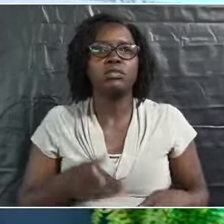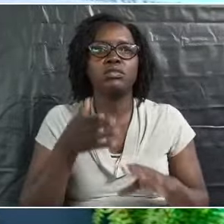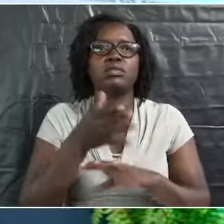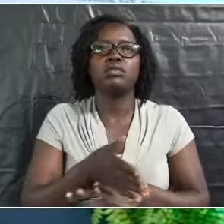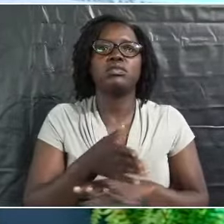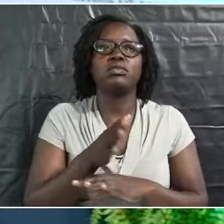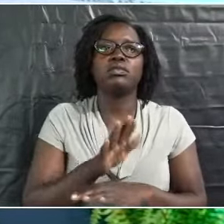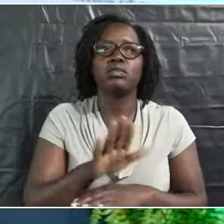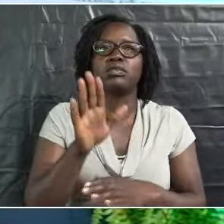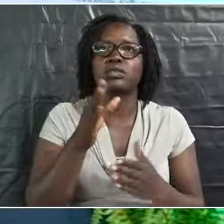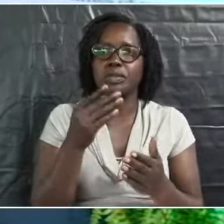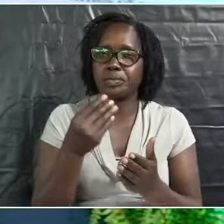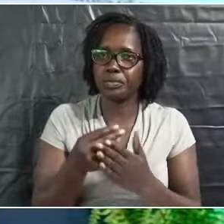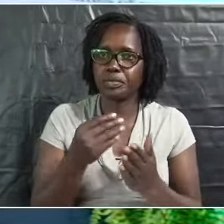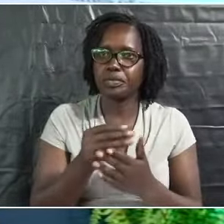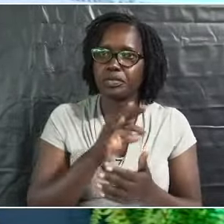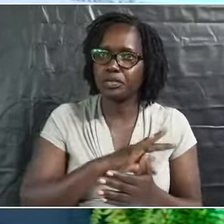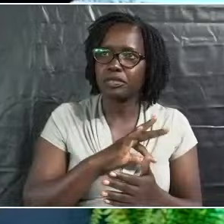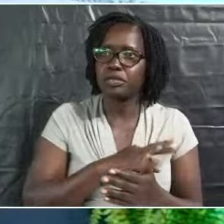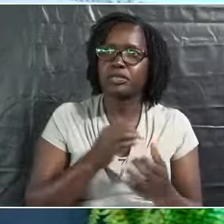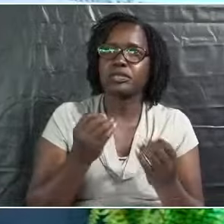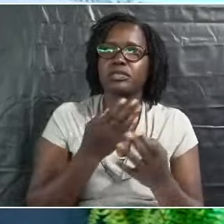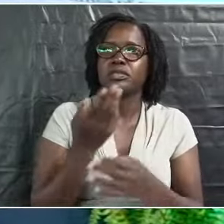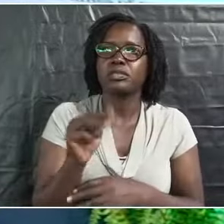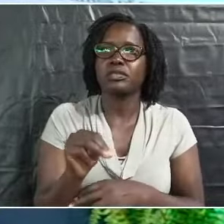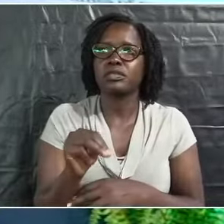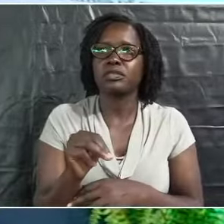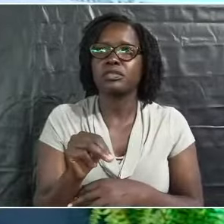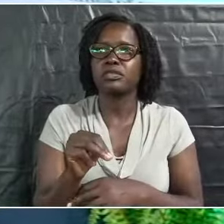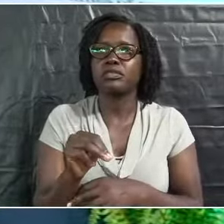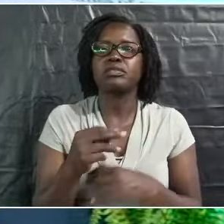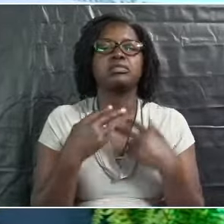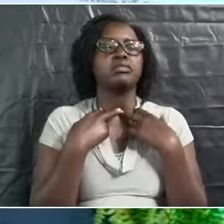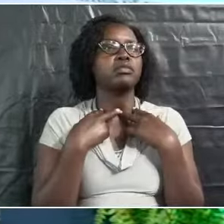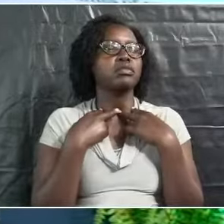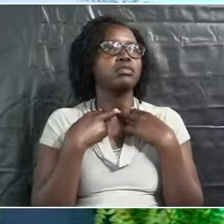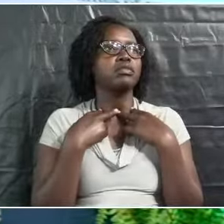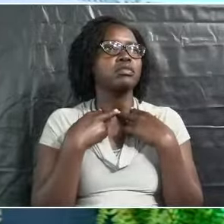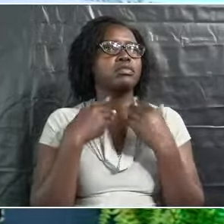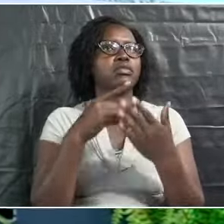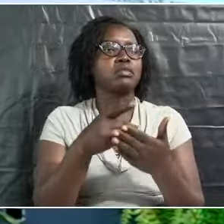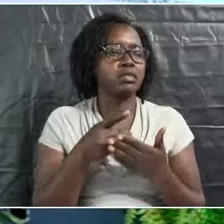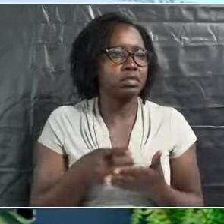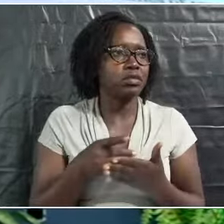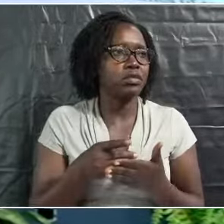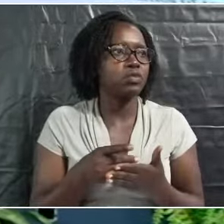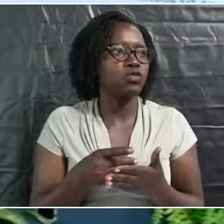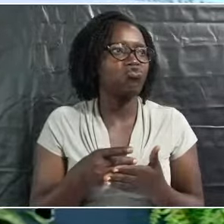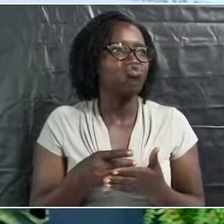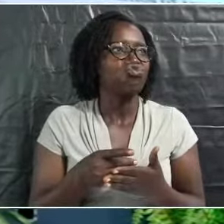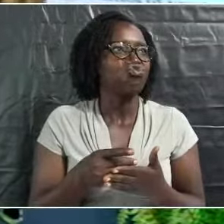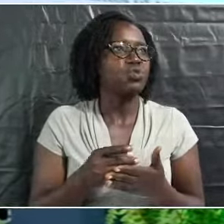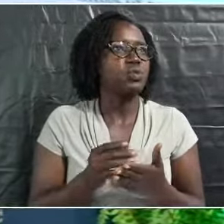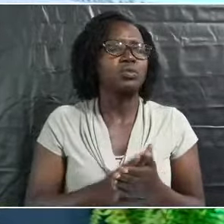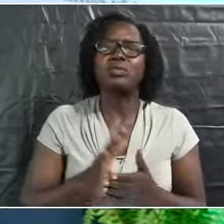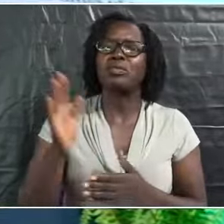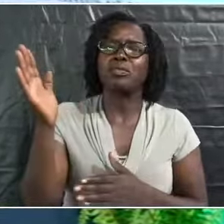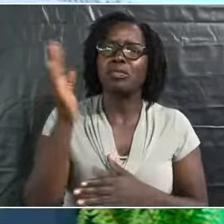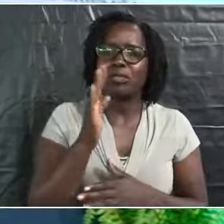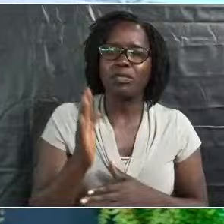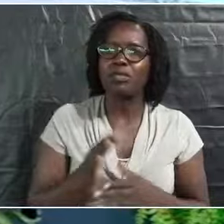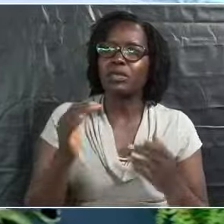beyond their means. And many of them are stuck in debts perhaps they will never ever